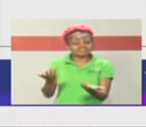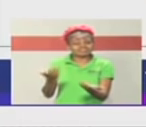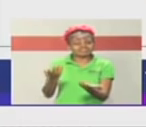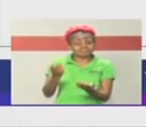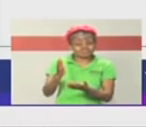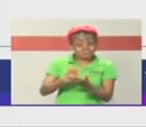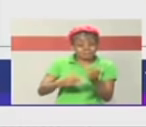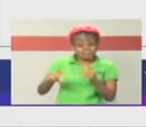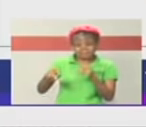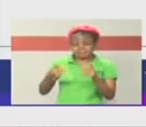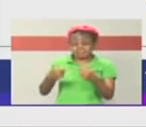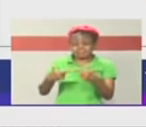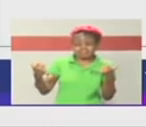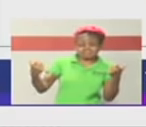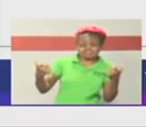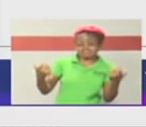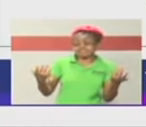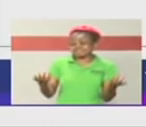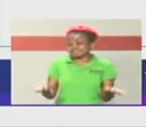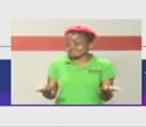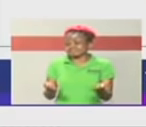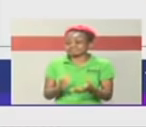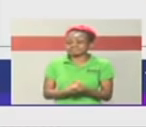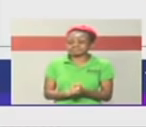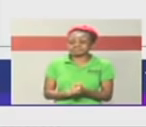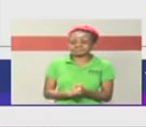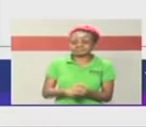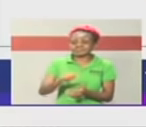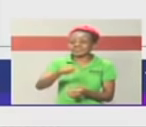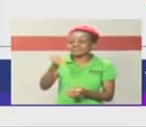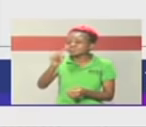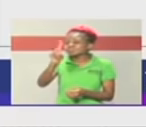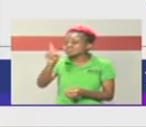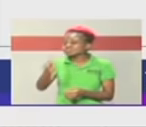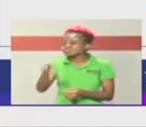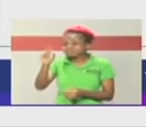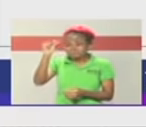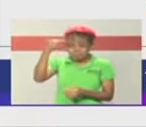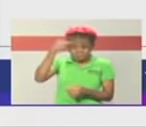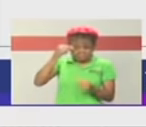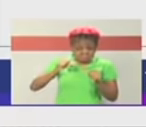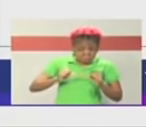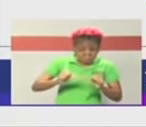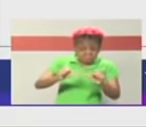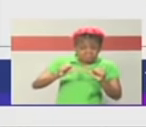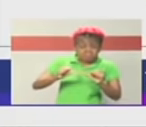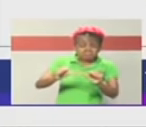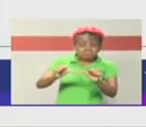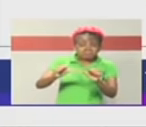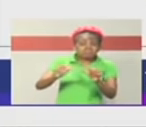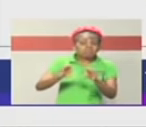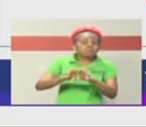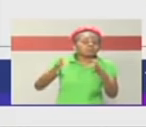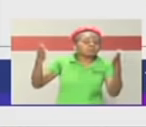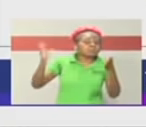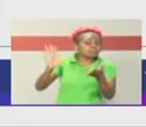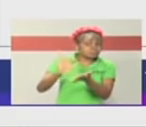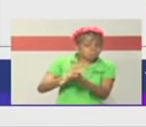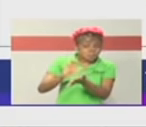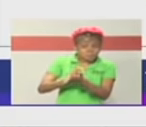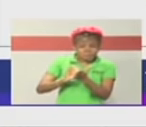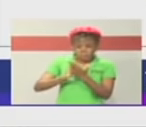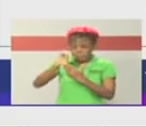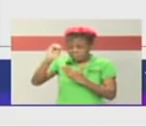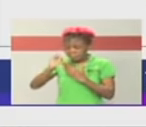second question is, given that government is still moving ahead with the October 4th date of the reopening of physical school